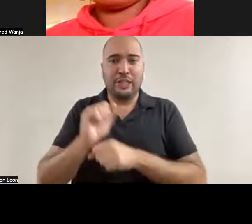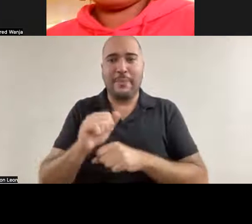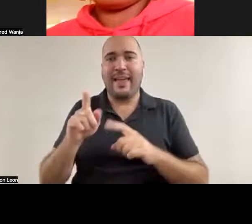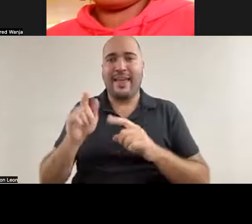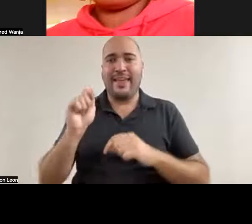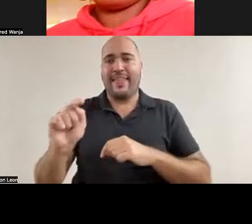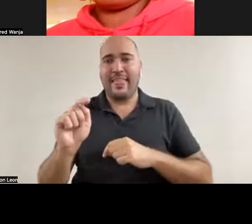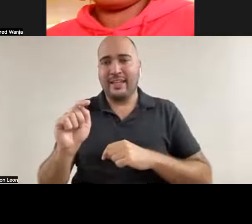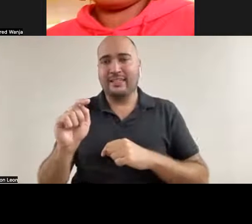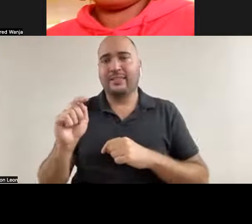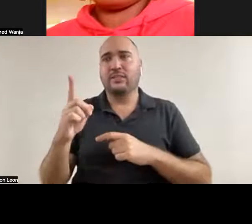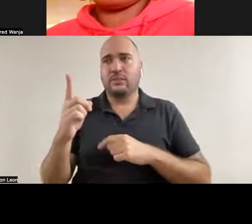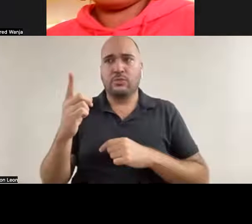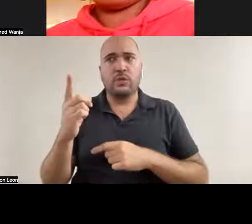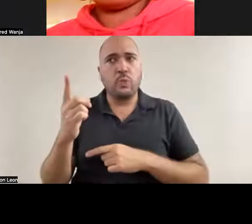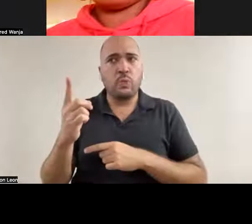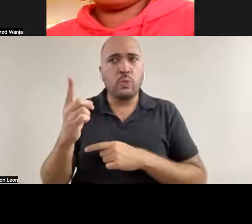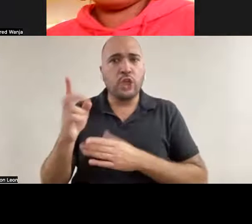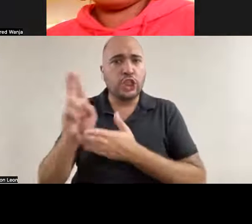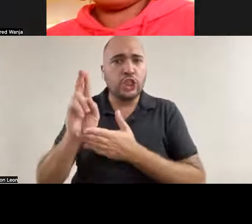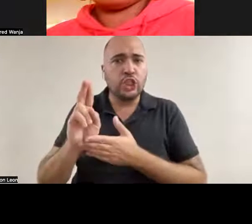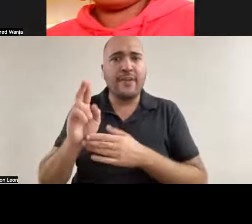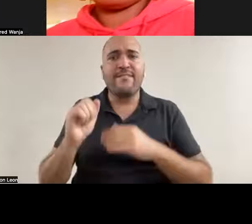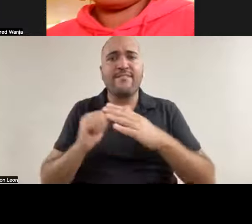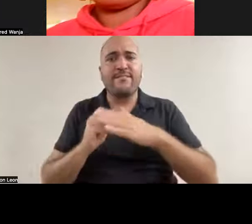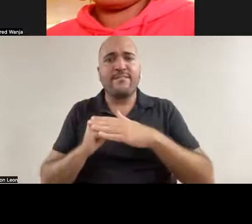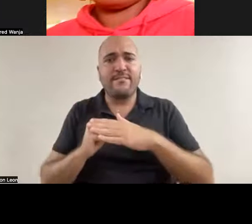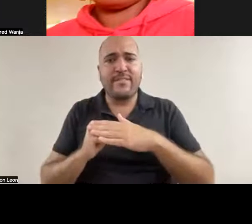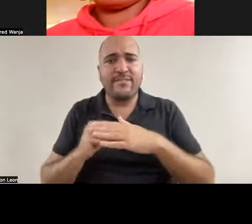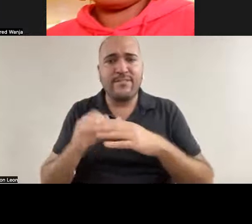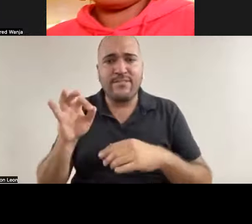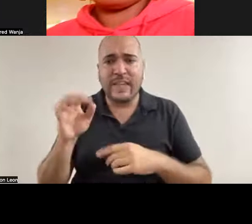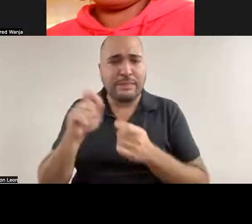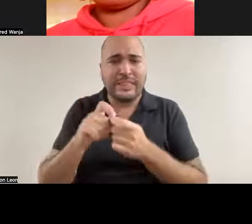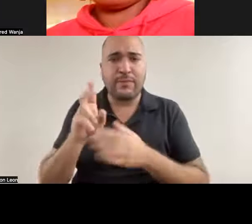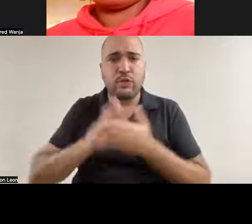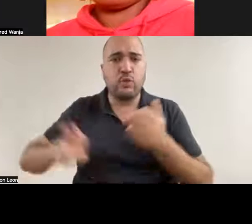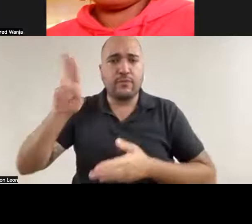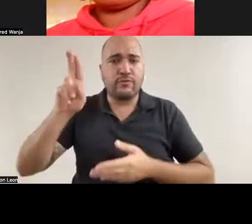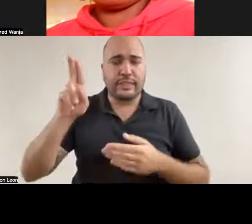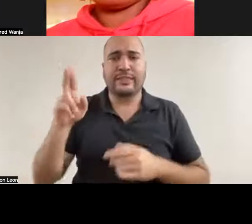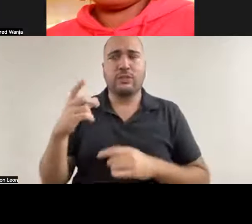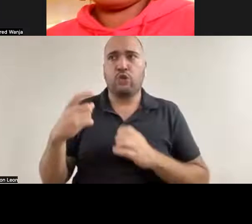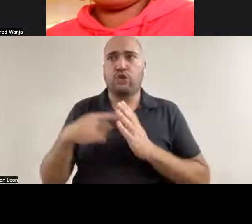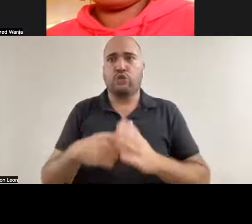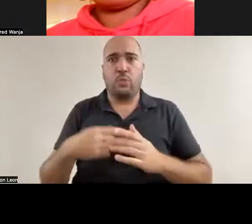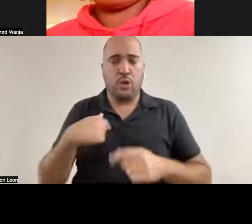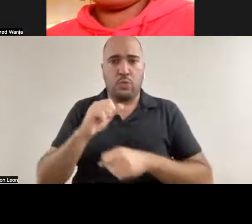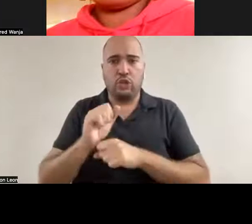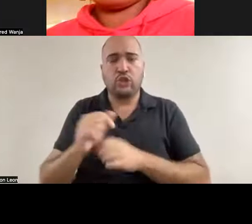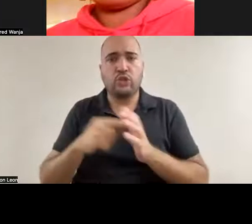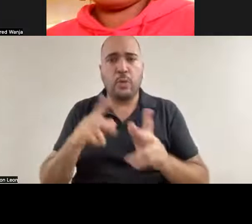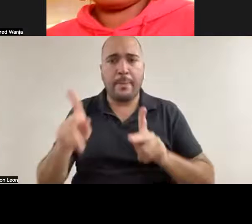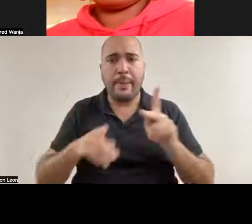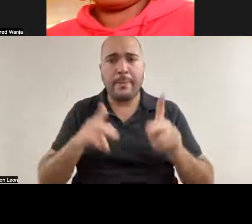Foundation University, where I currently work. So I want to show people in the community